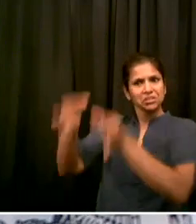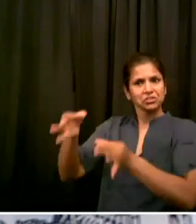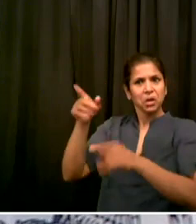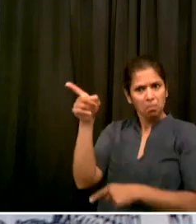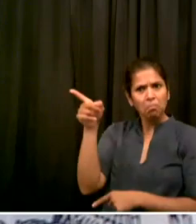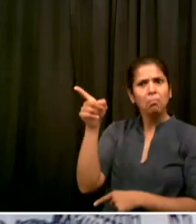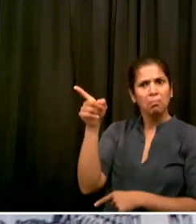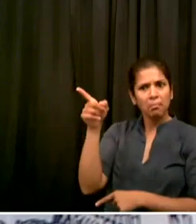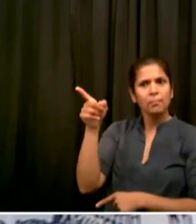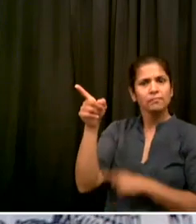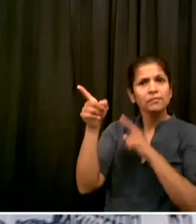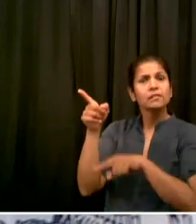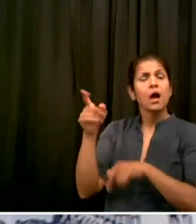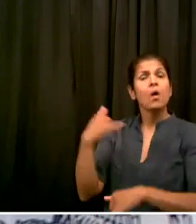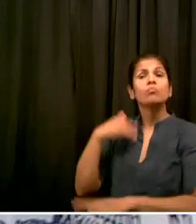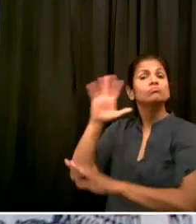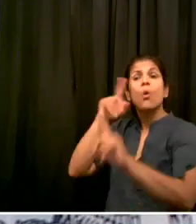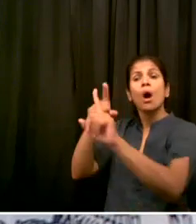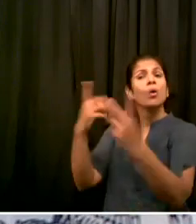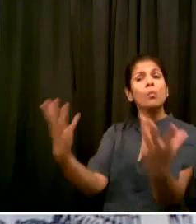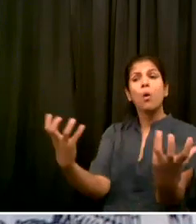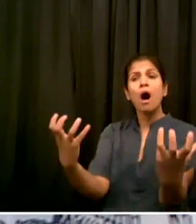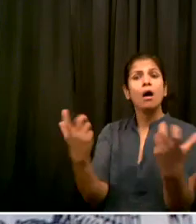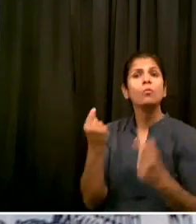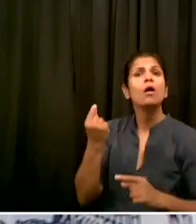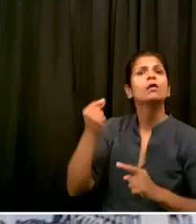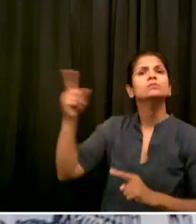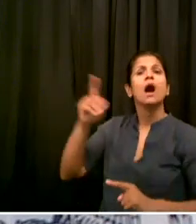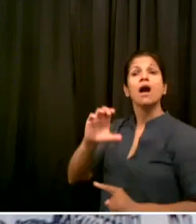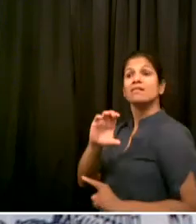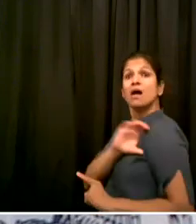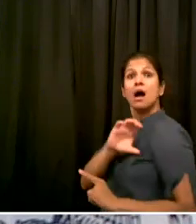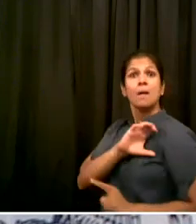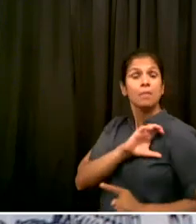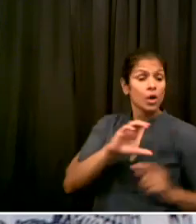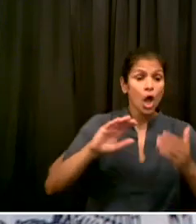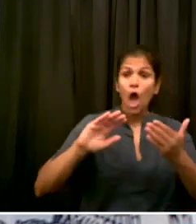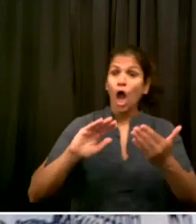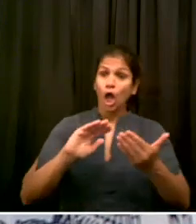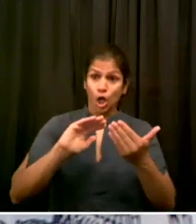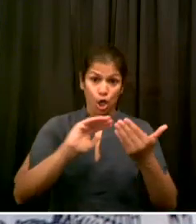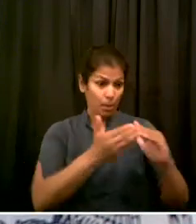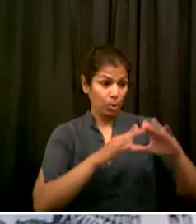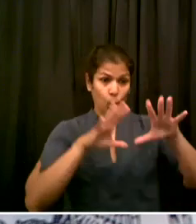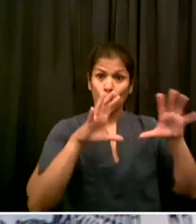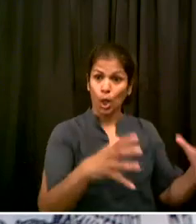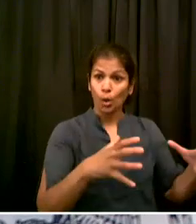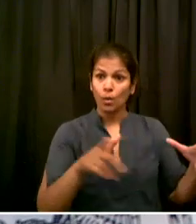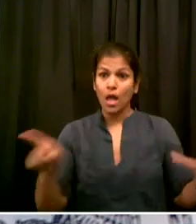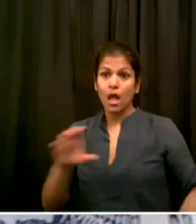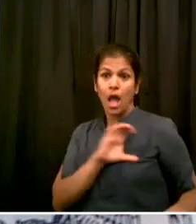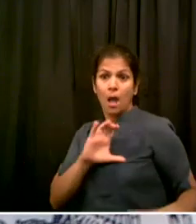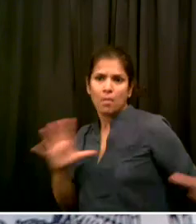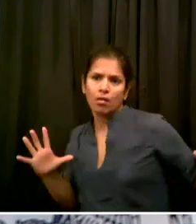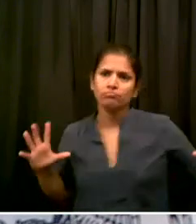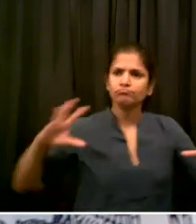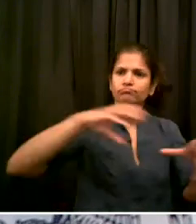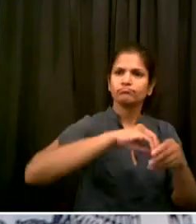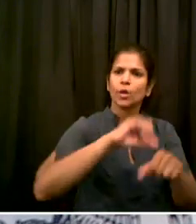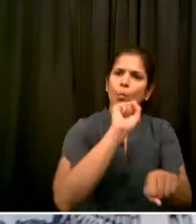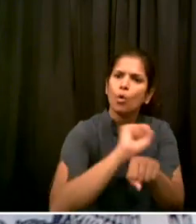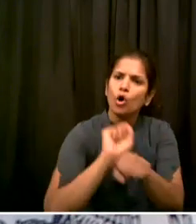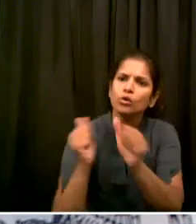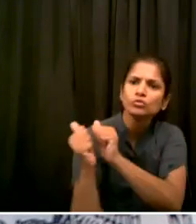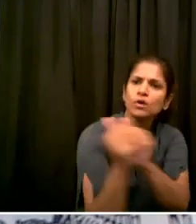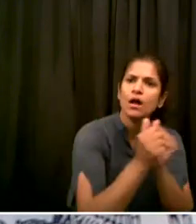helpful reality, just the way that that unit had evolved over time. It doesn't mean they didn't do good work. They did, in fact, a lot of good work and a lot of good people